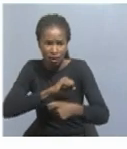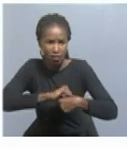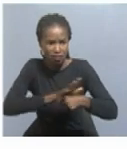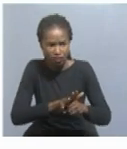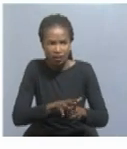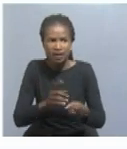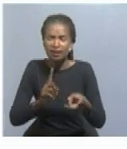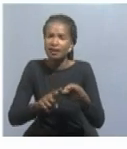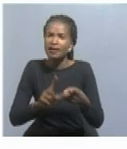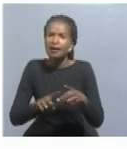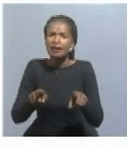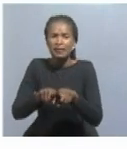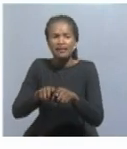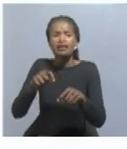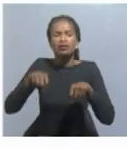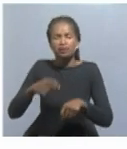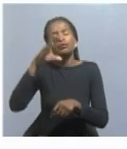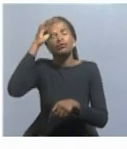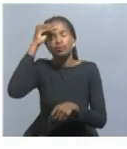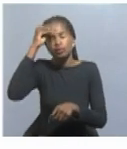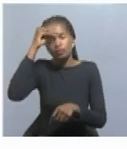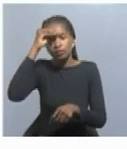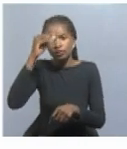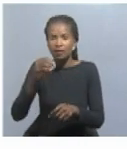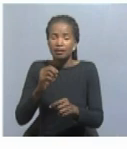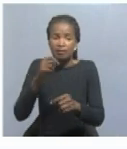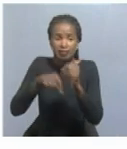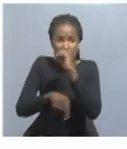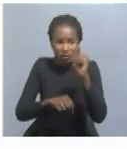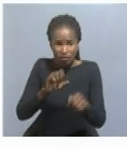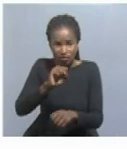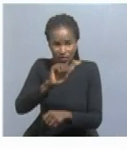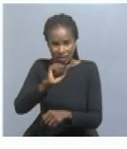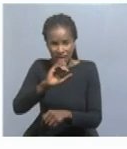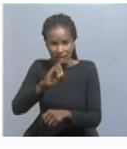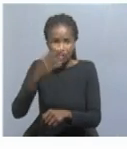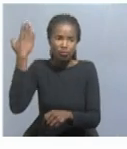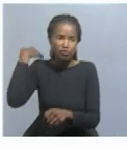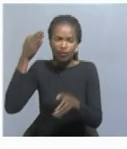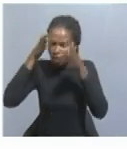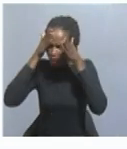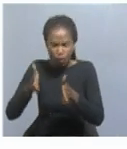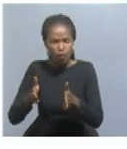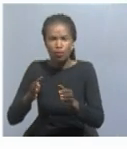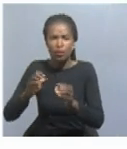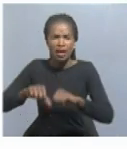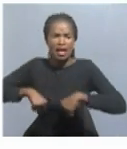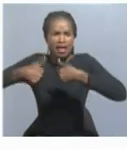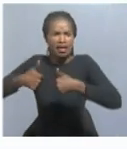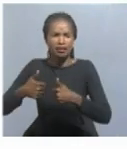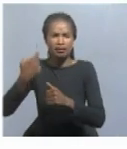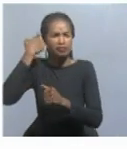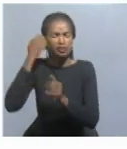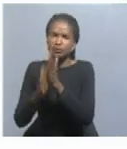not put much effort into and prioritize the health sector. Yet, with the outbreak